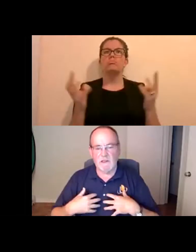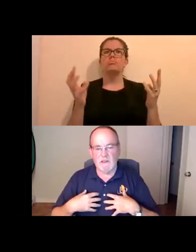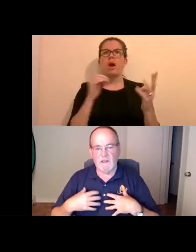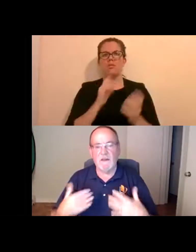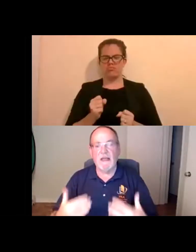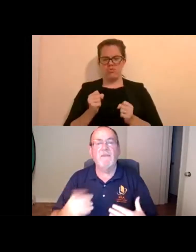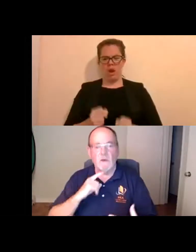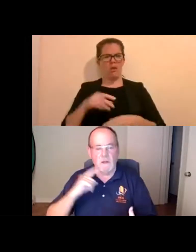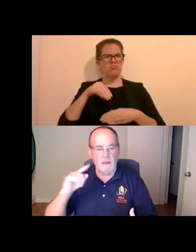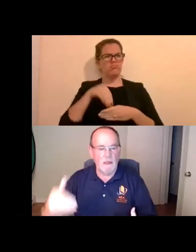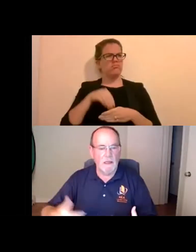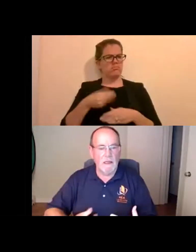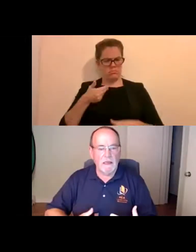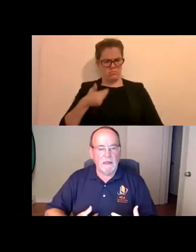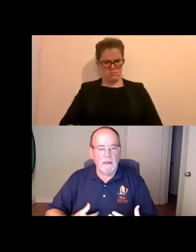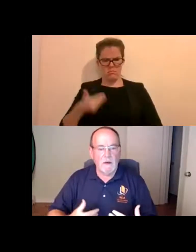great sense of deafhood,